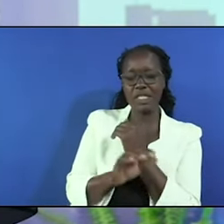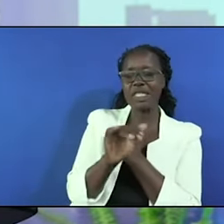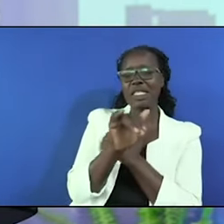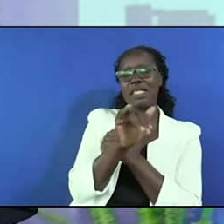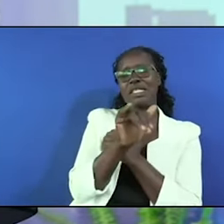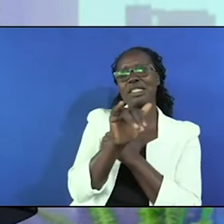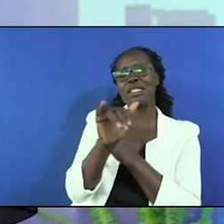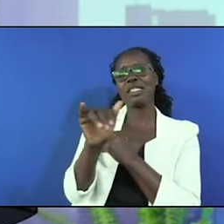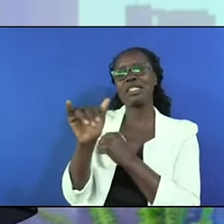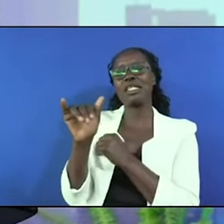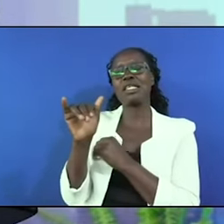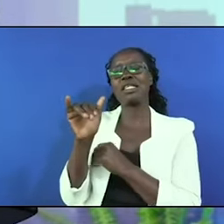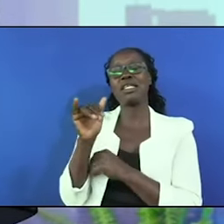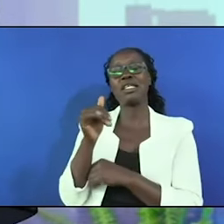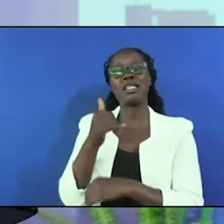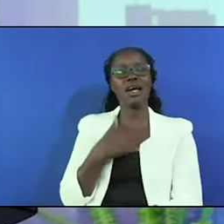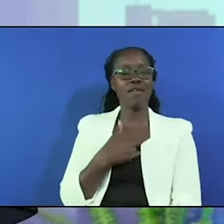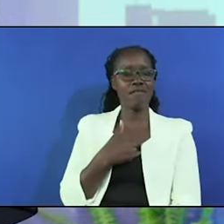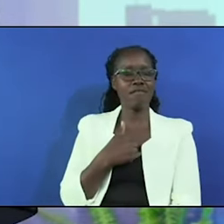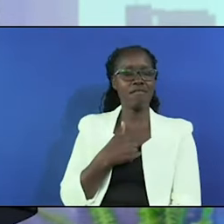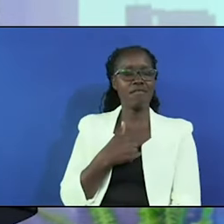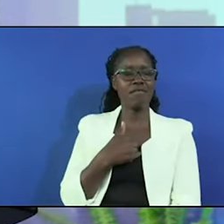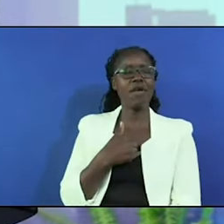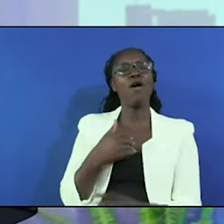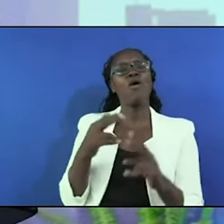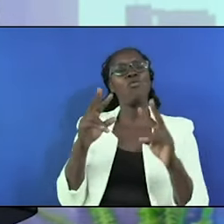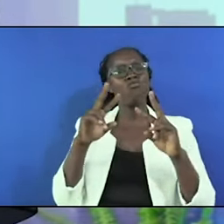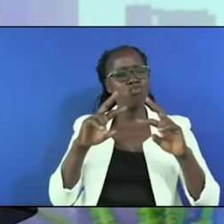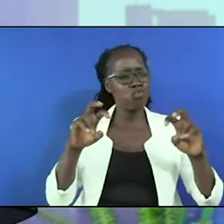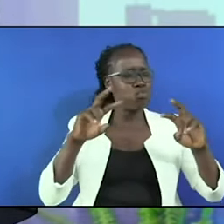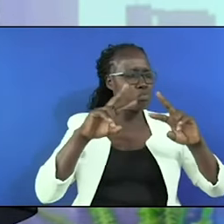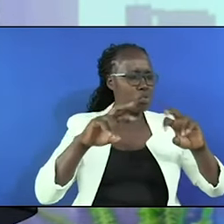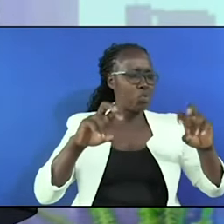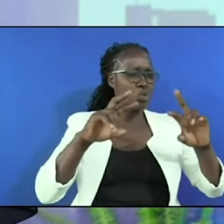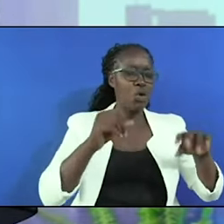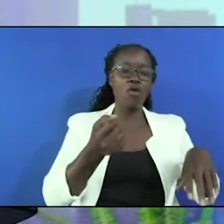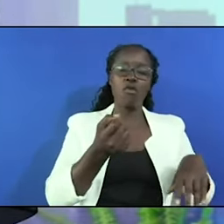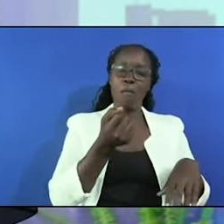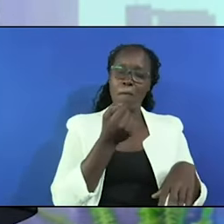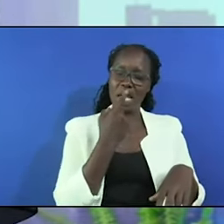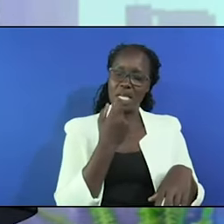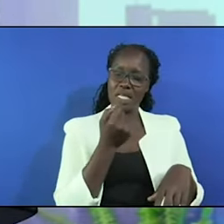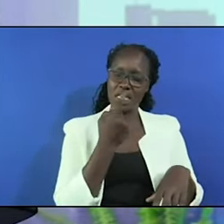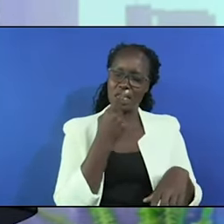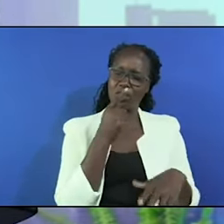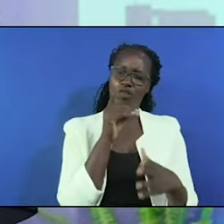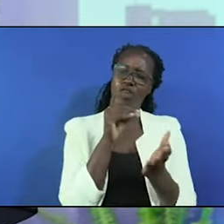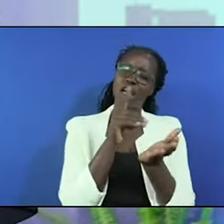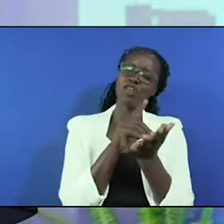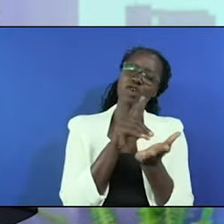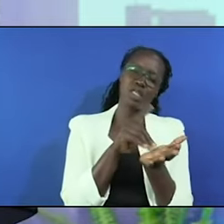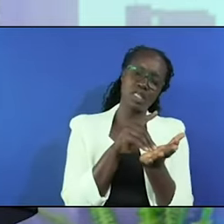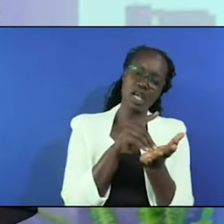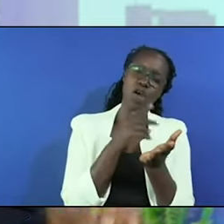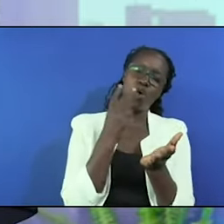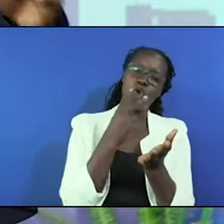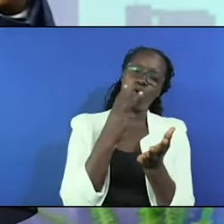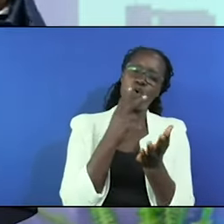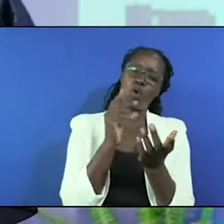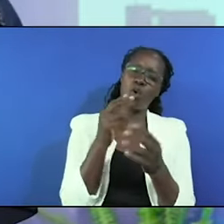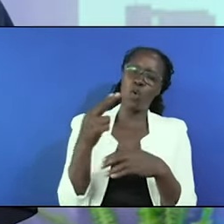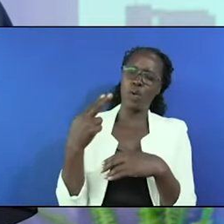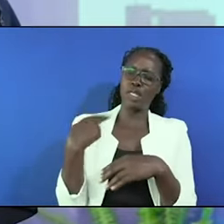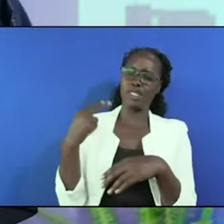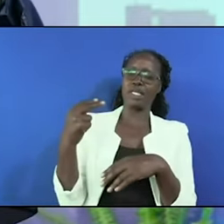They have looked for medication, looking for a doctor who will